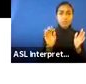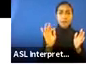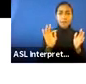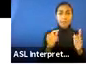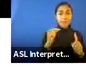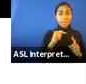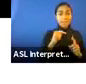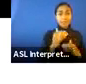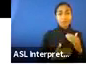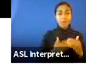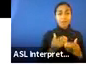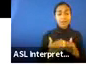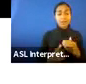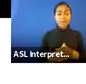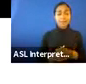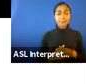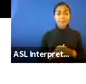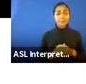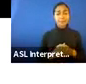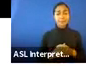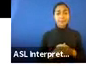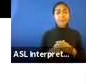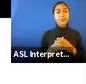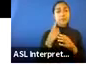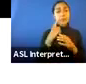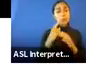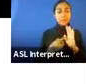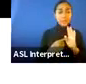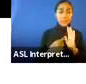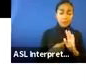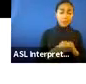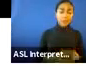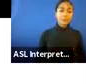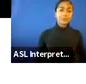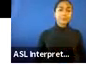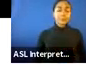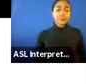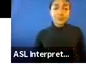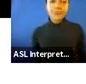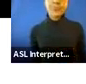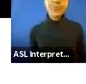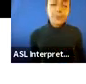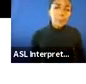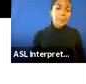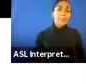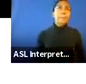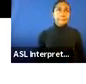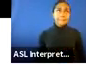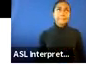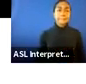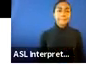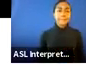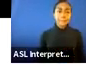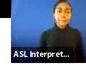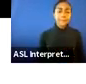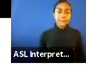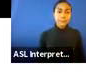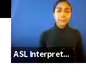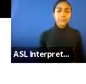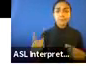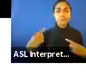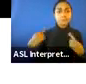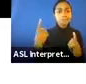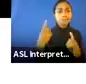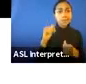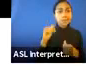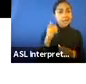process. So for example, we have been living in for a decade